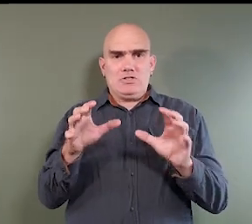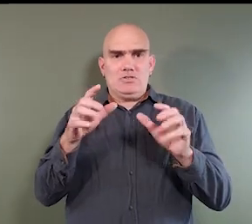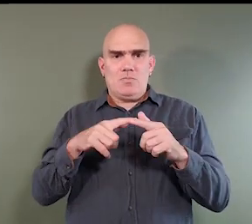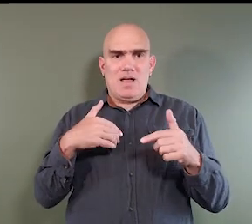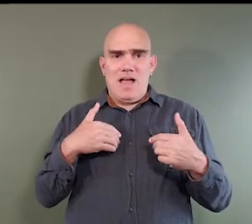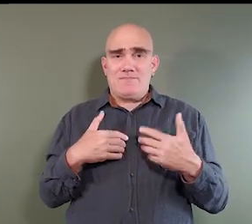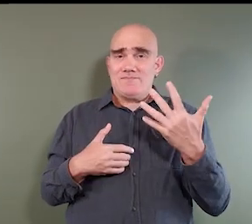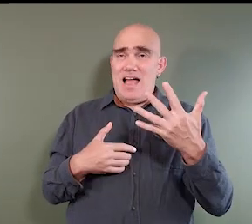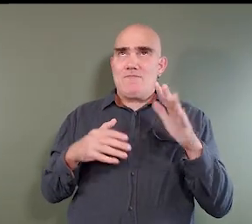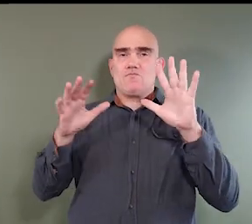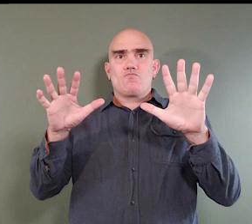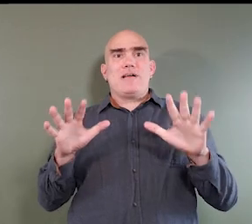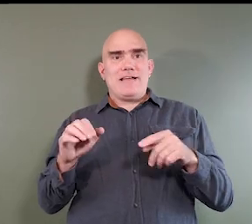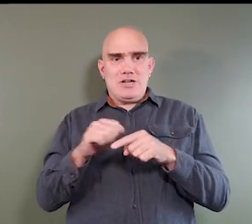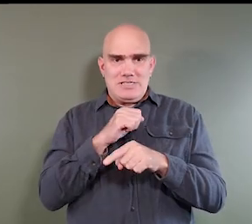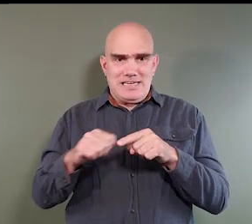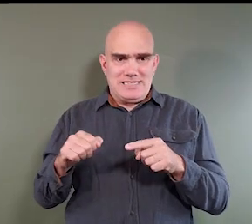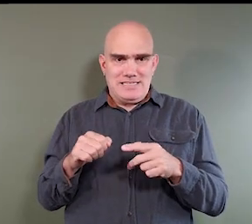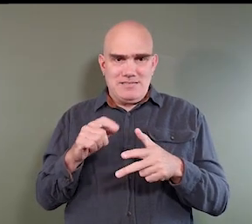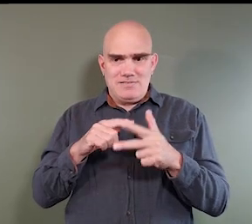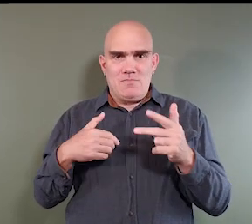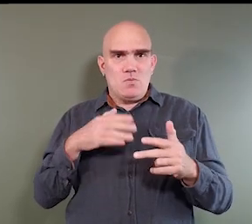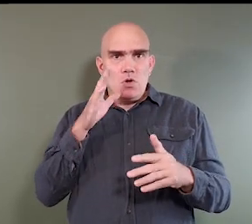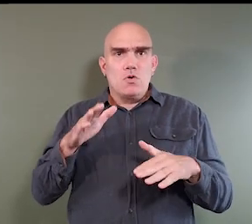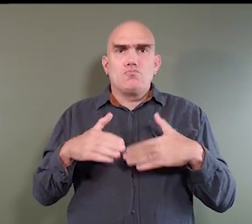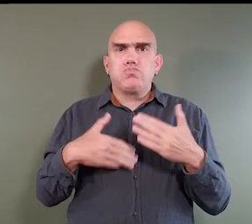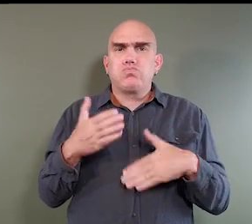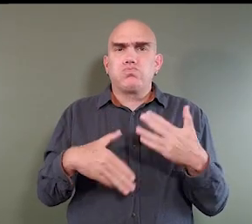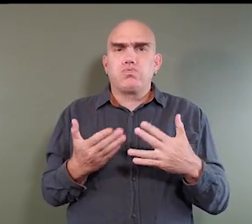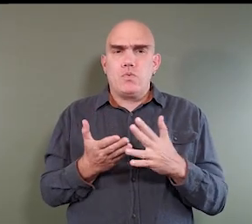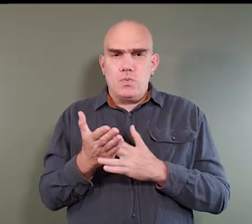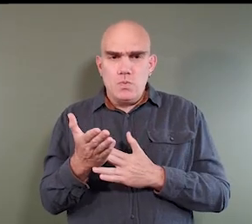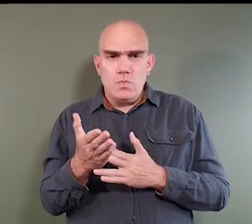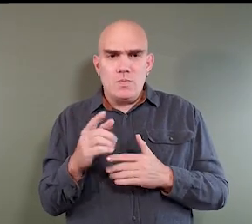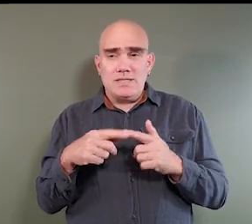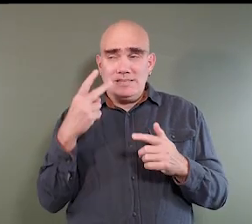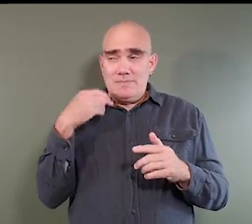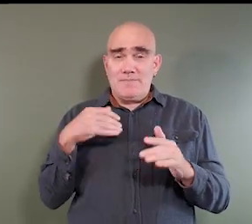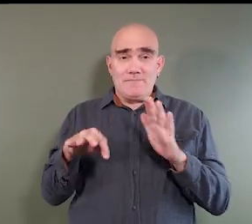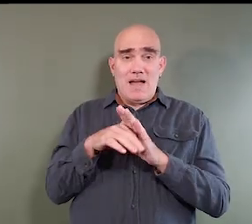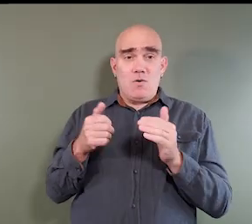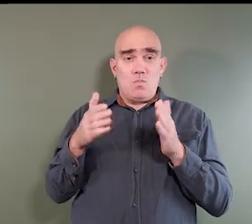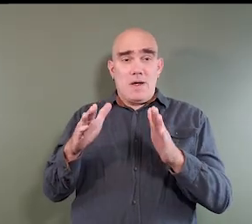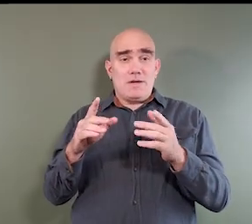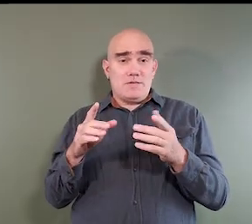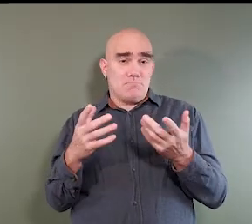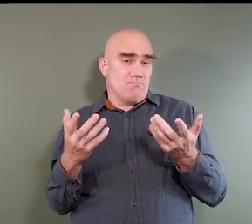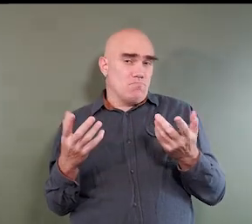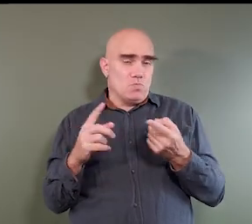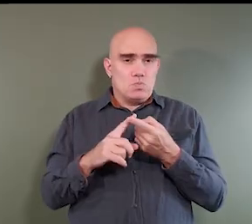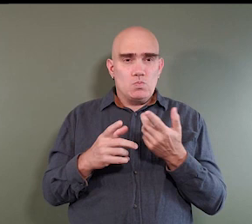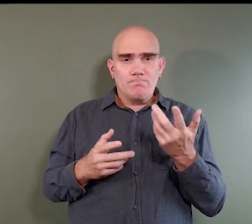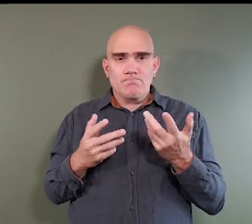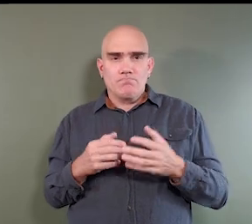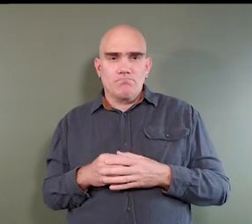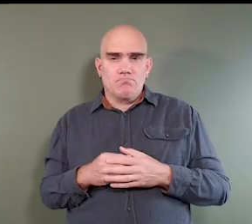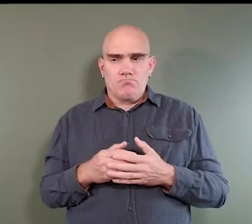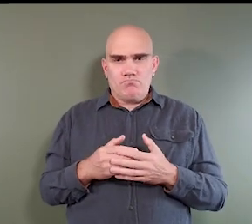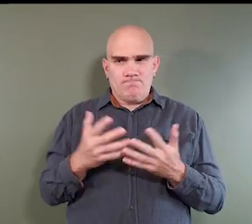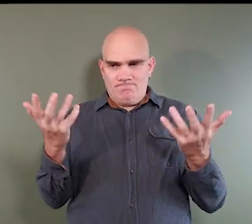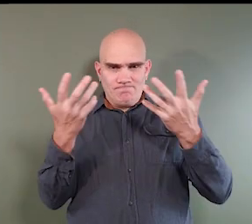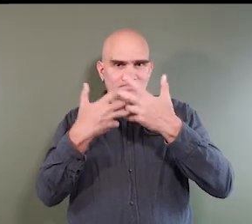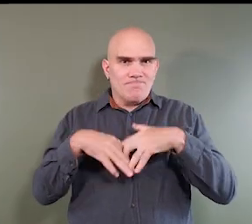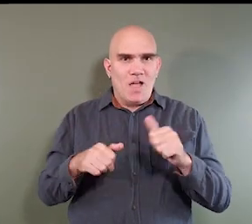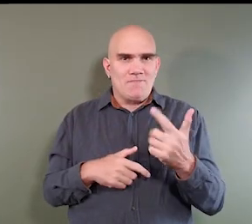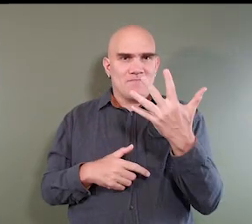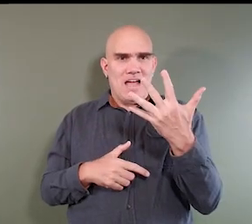then we have 5 great exercises that we're going to push through, and then see if we can find a way to bring all